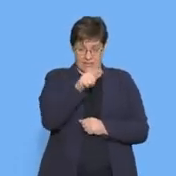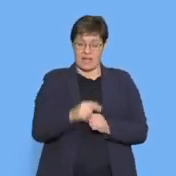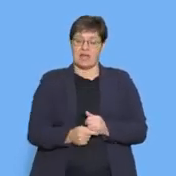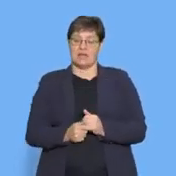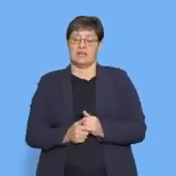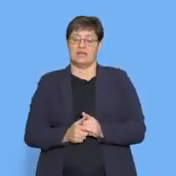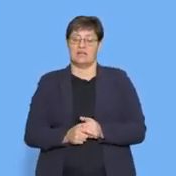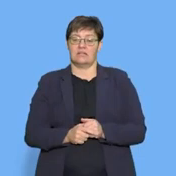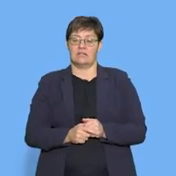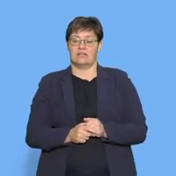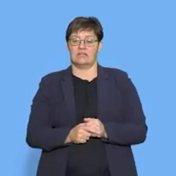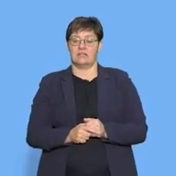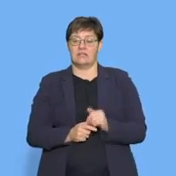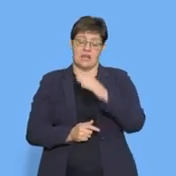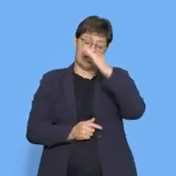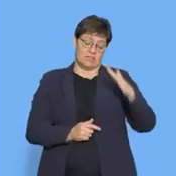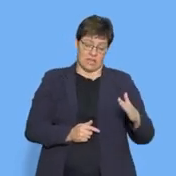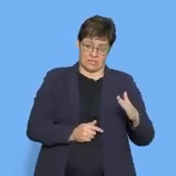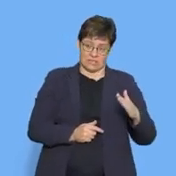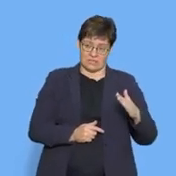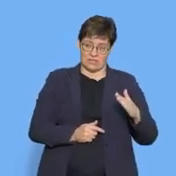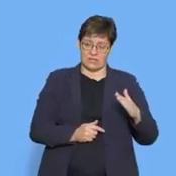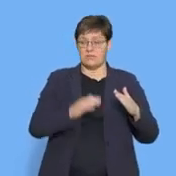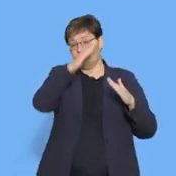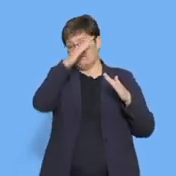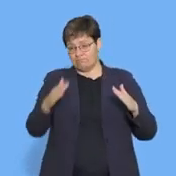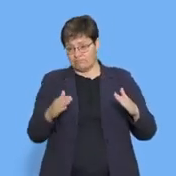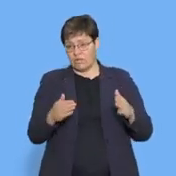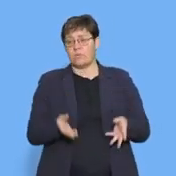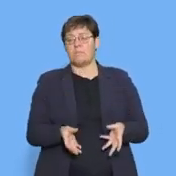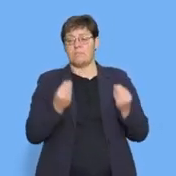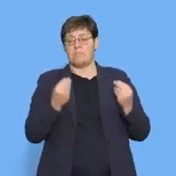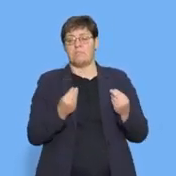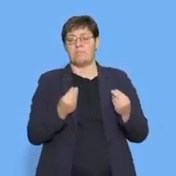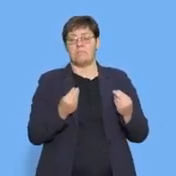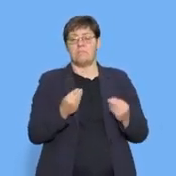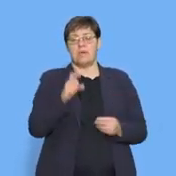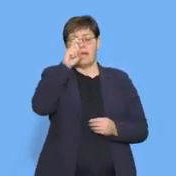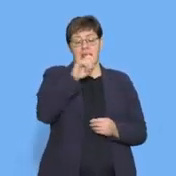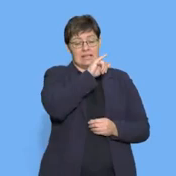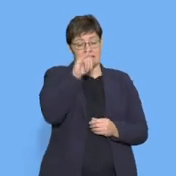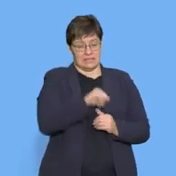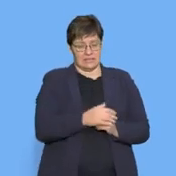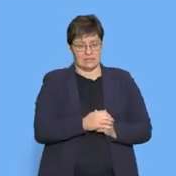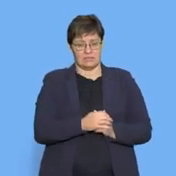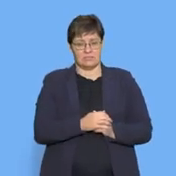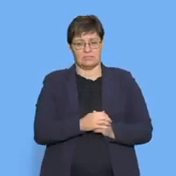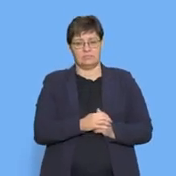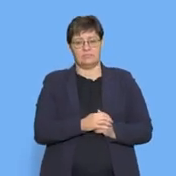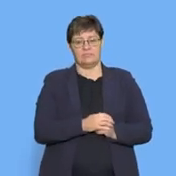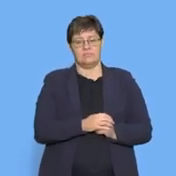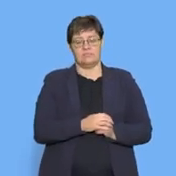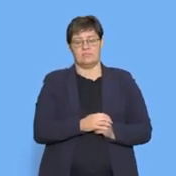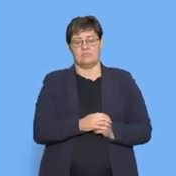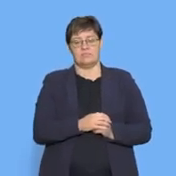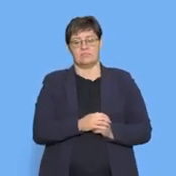the side adjacent to that angle to find the value of xz. So let's begin by writing that